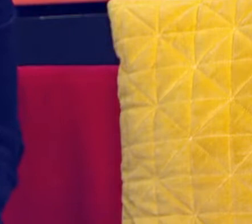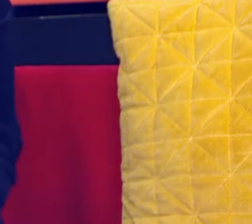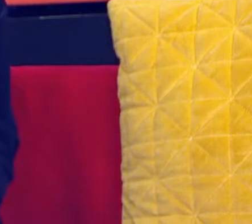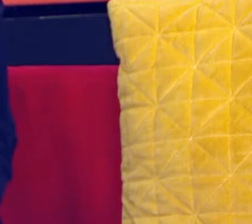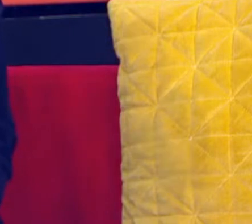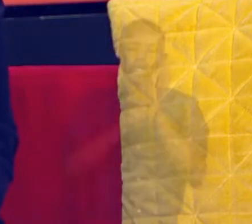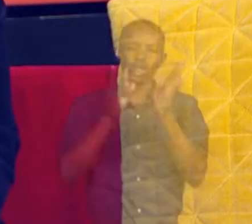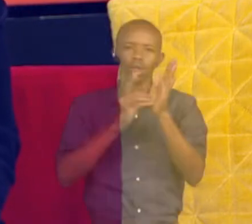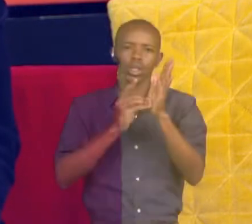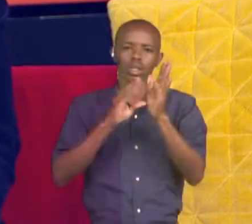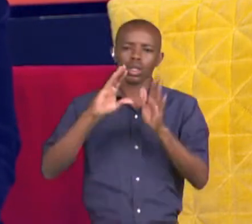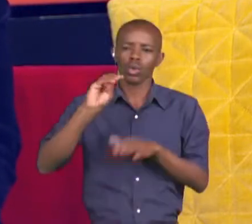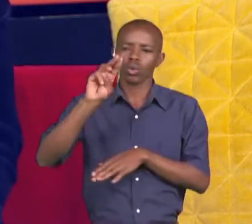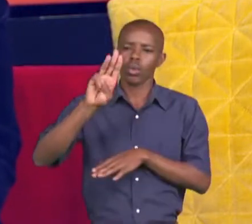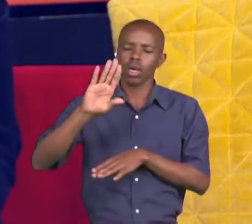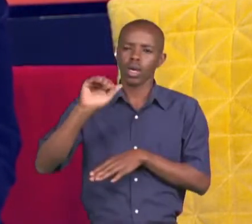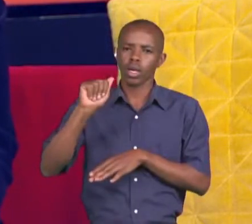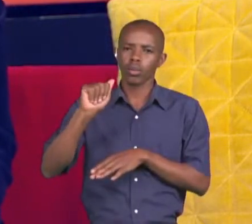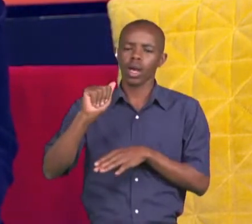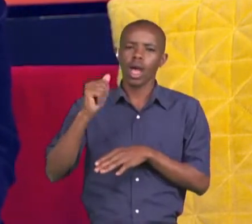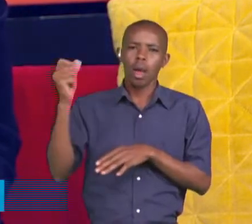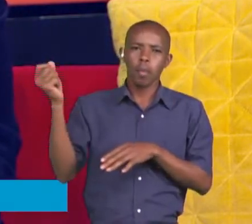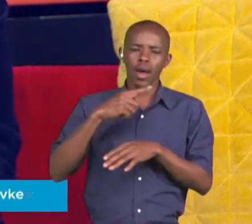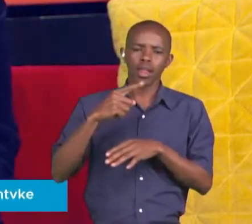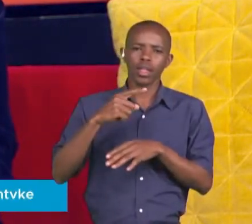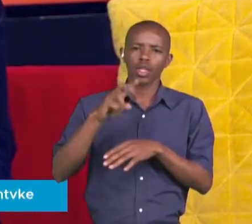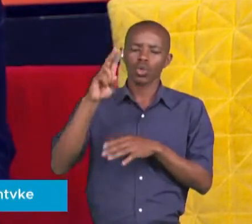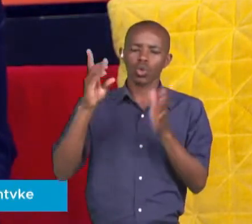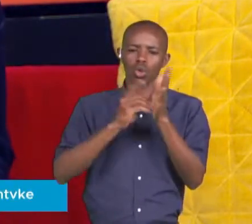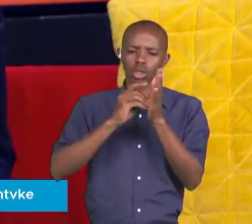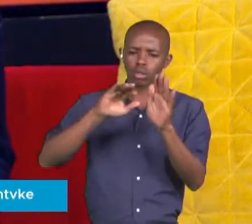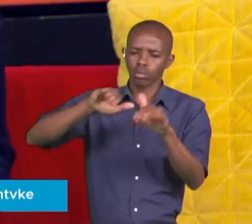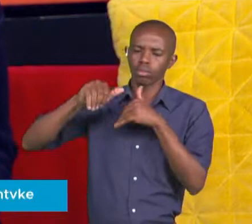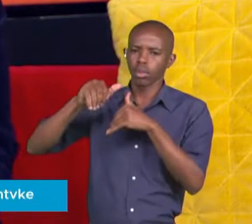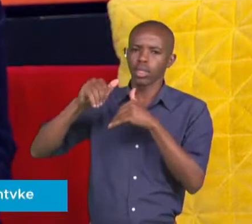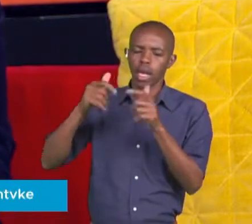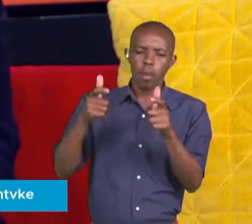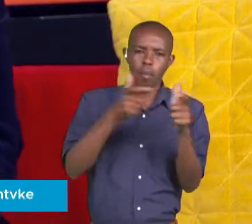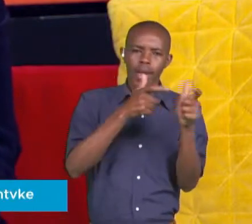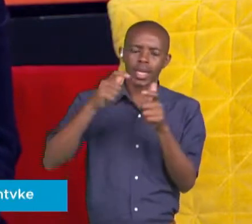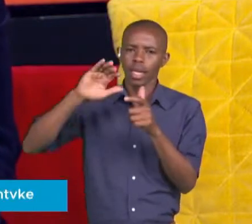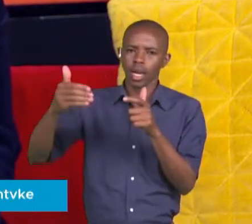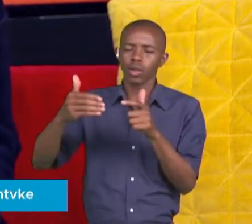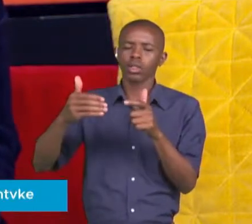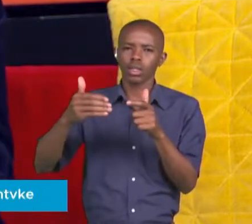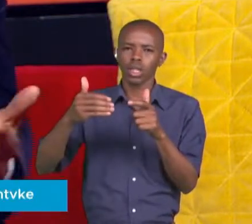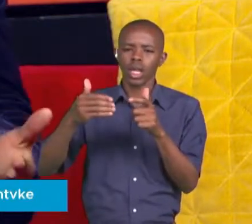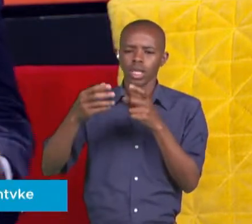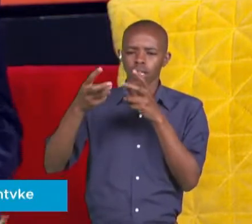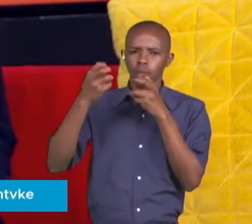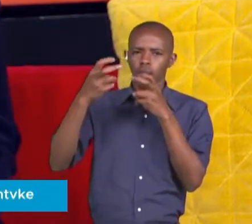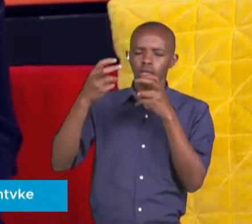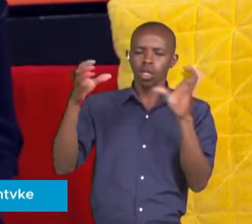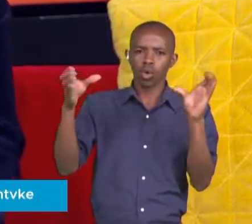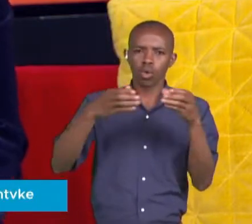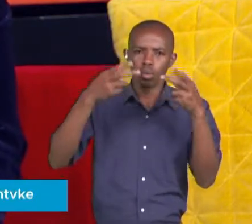the doctors in Cuba. Of course, it's over a month since the two Cuban doctors were abducted in Mandera County by armed men suspected to be members of the Al-Shabaab